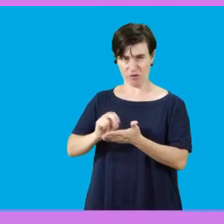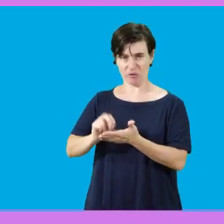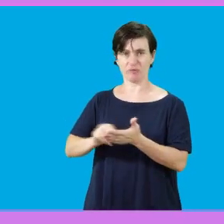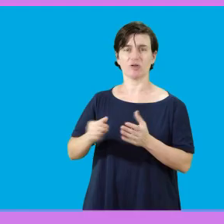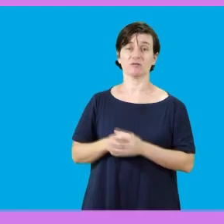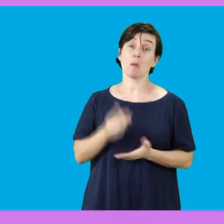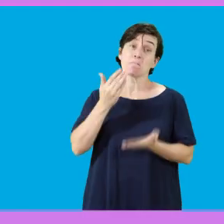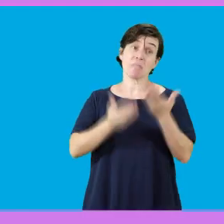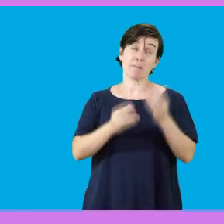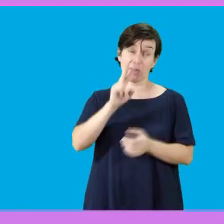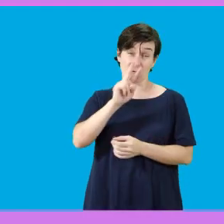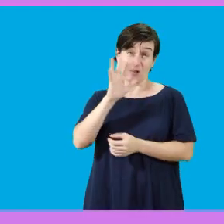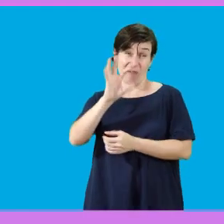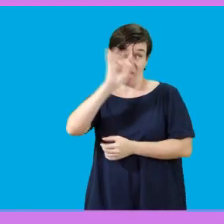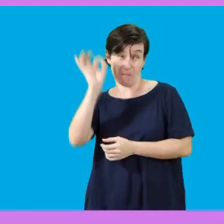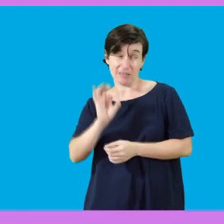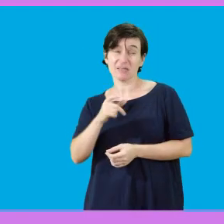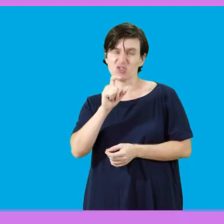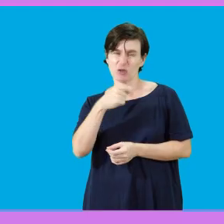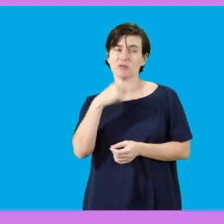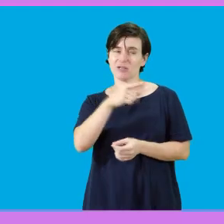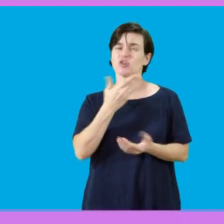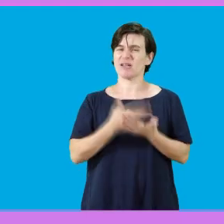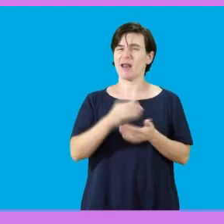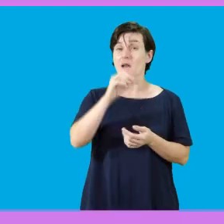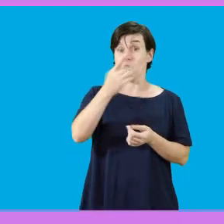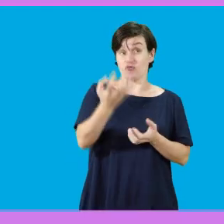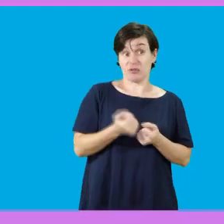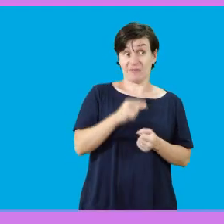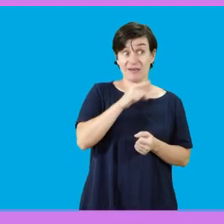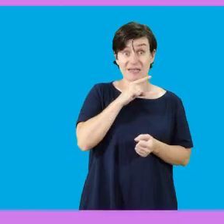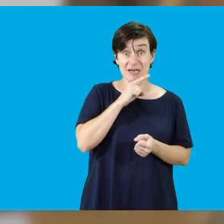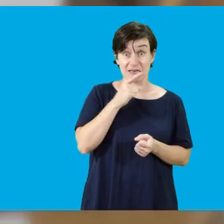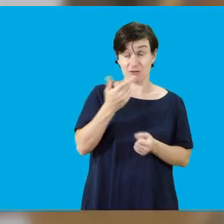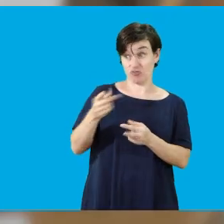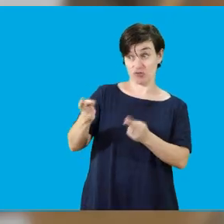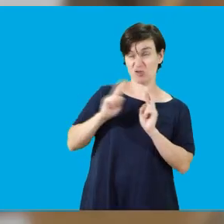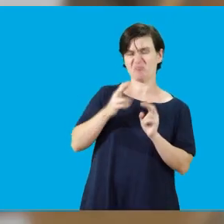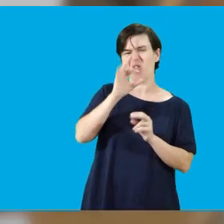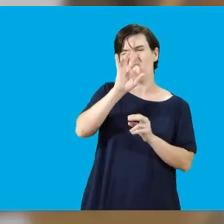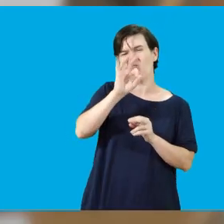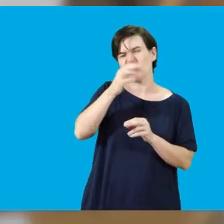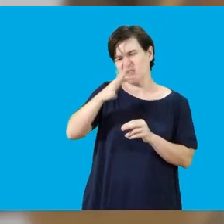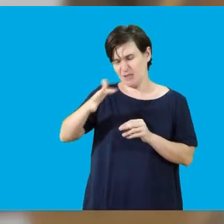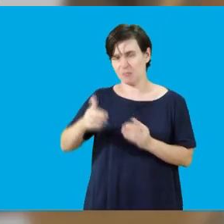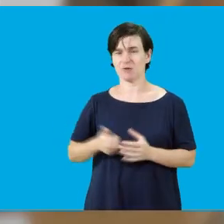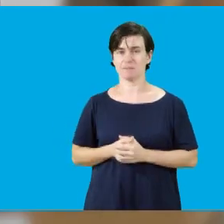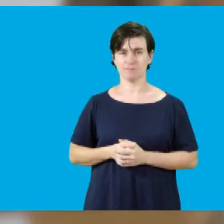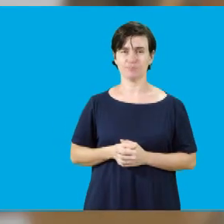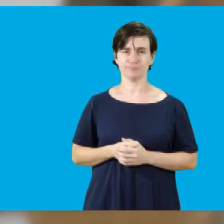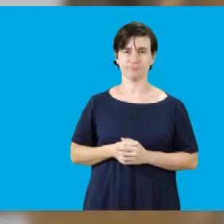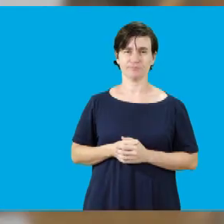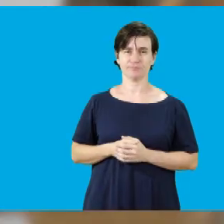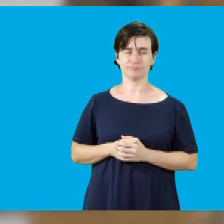there's 25% chances that she might get a test, she might get a mark that is in the 30s in the test that she's going to write